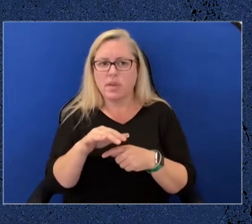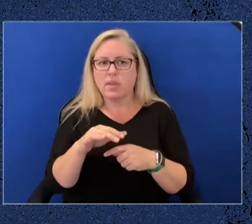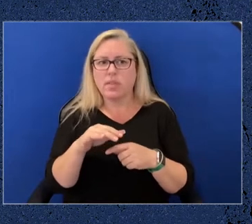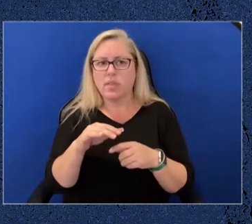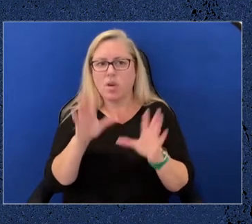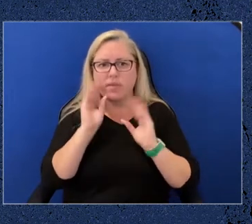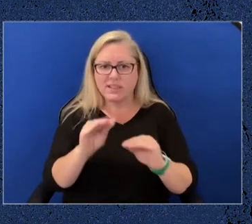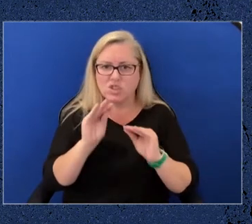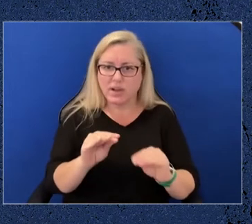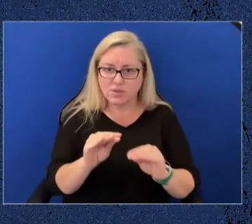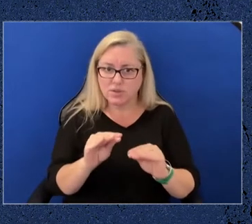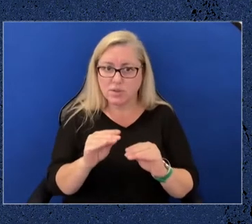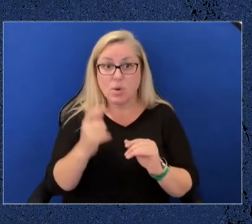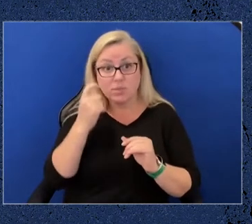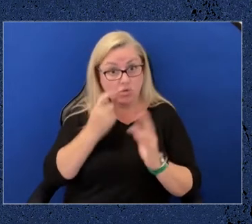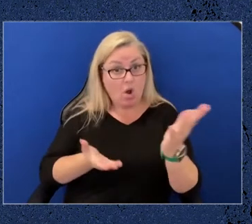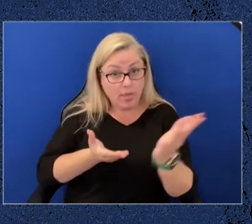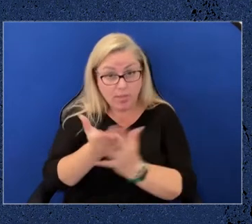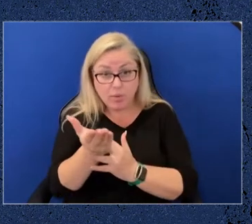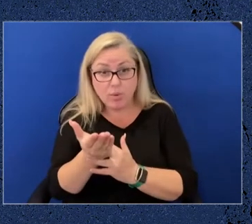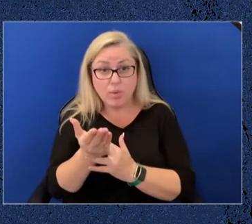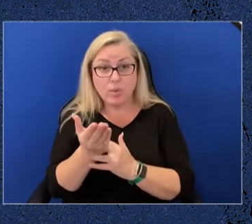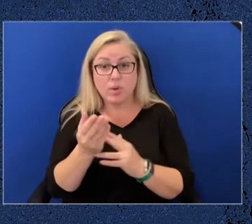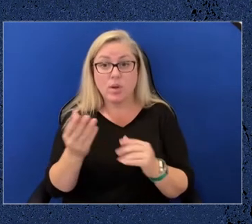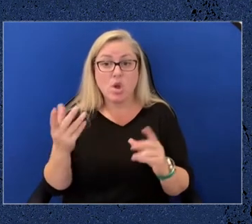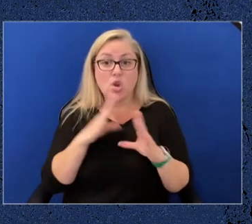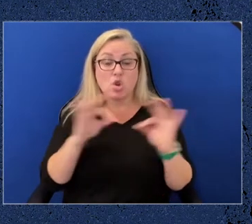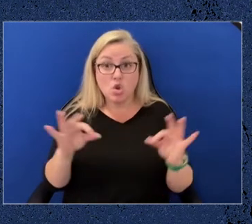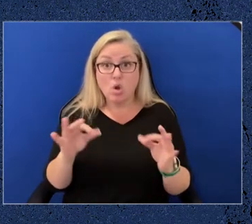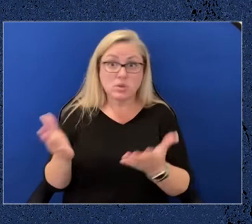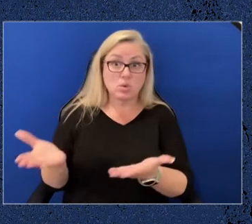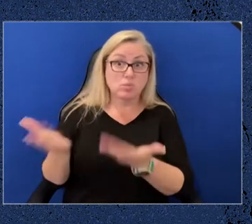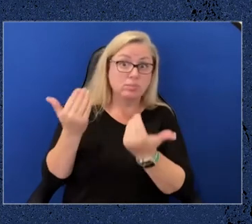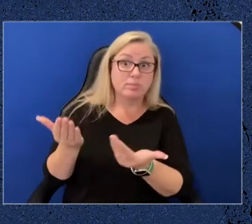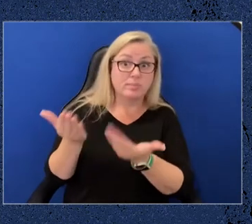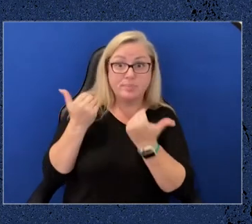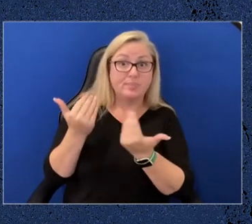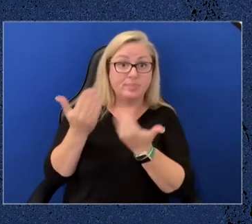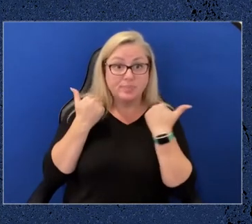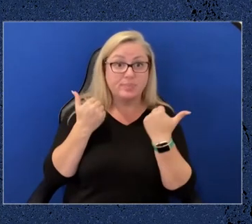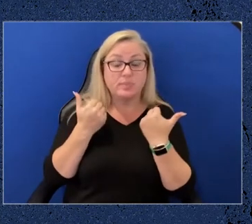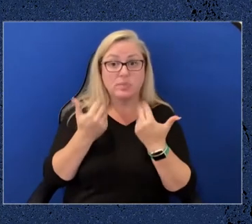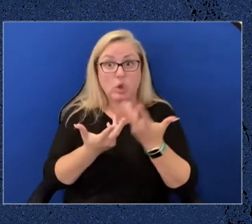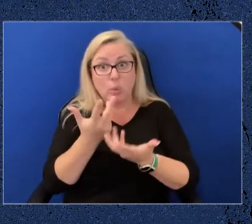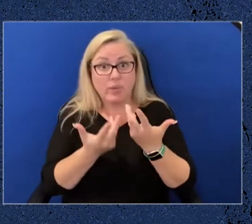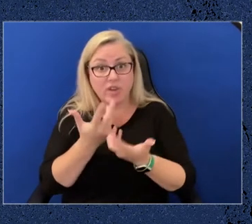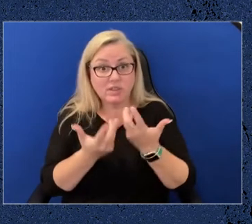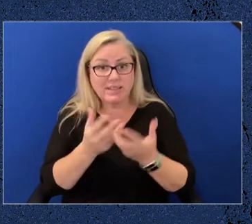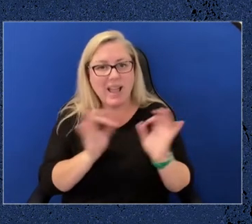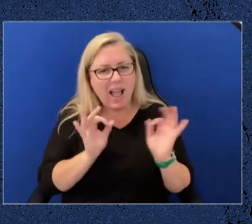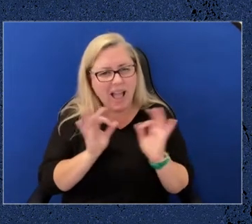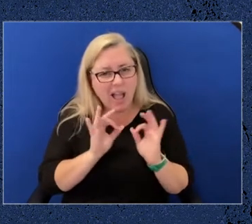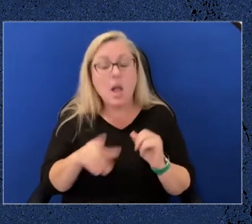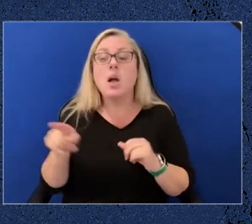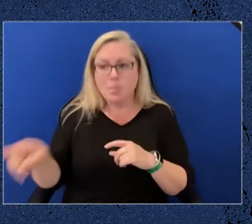And that we're trying to do that all the way through, not to get people into university, not to feather the nest of the university, just to bring people